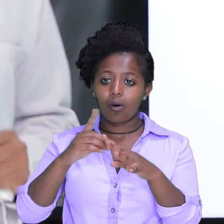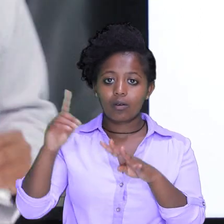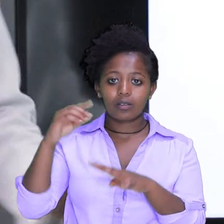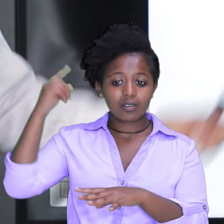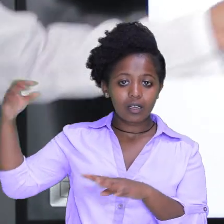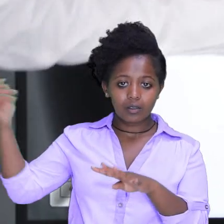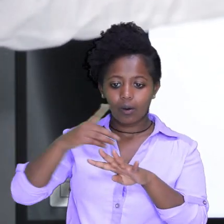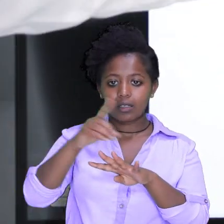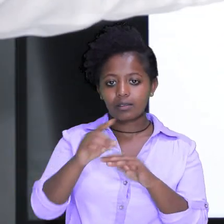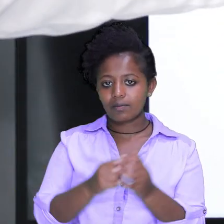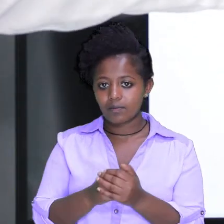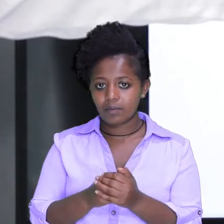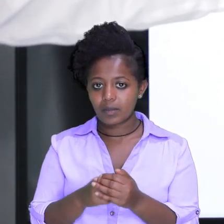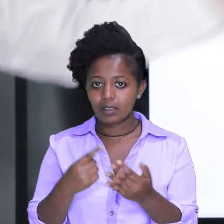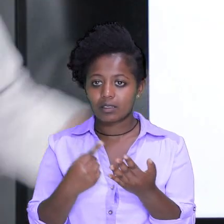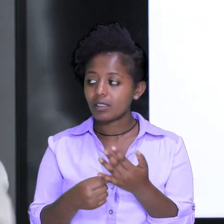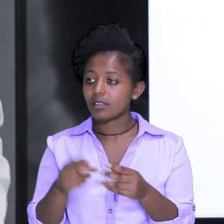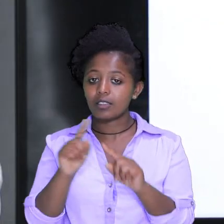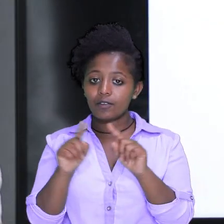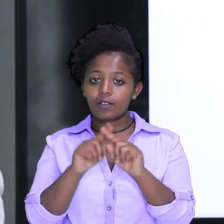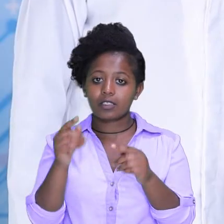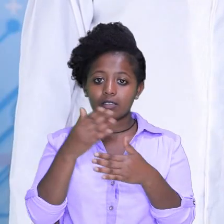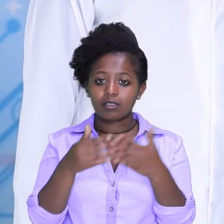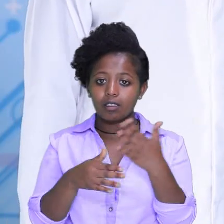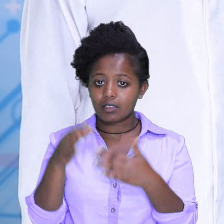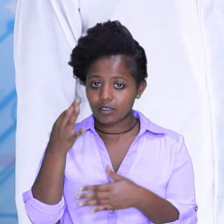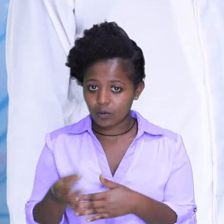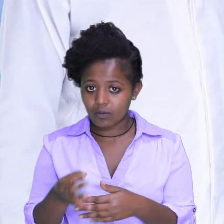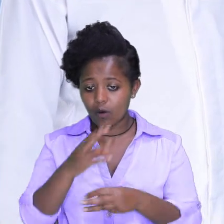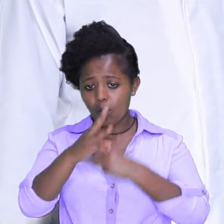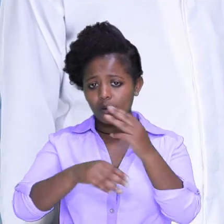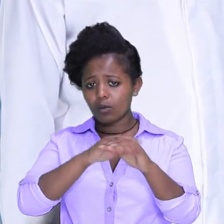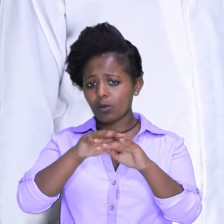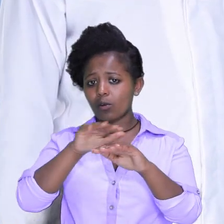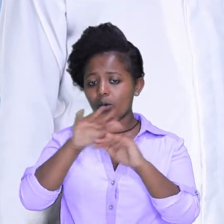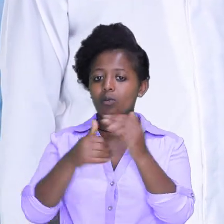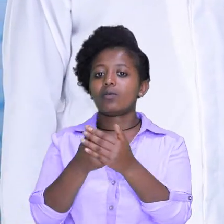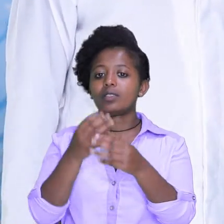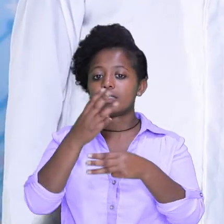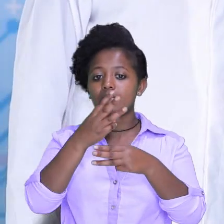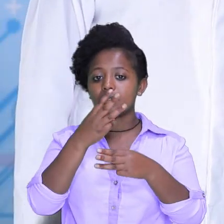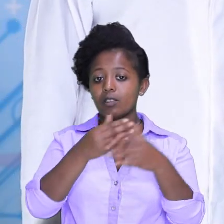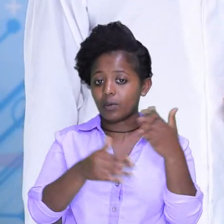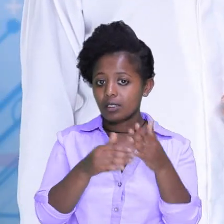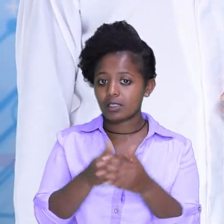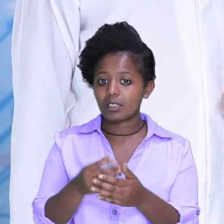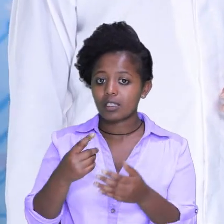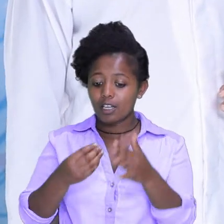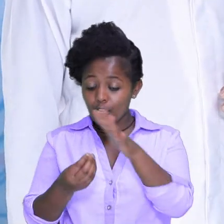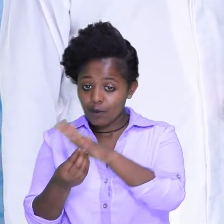built by USA and USSR at different strategic sites all over the world to safeguard their respective spheres of